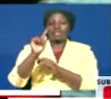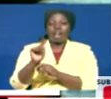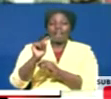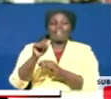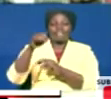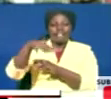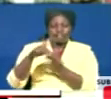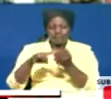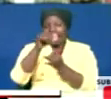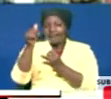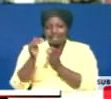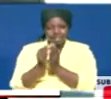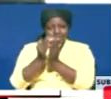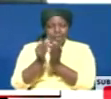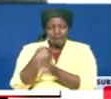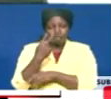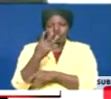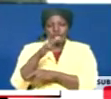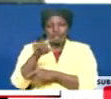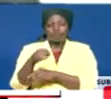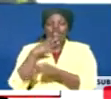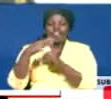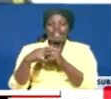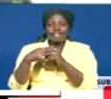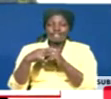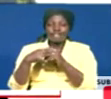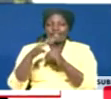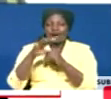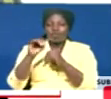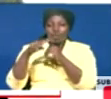ship carrying 24,509 metric